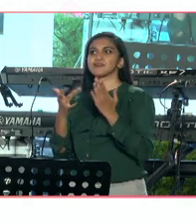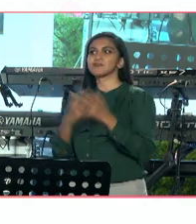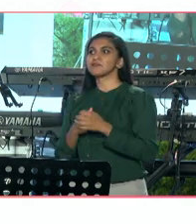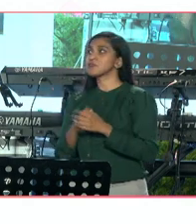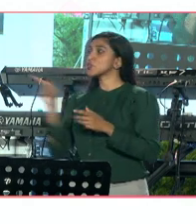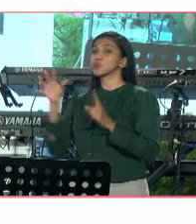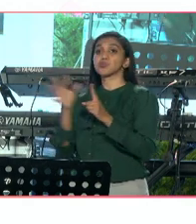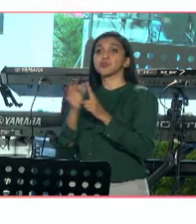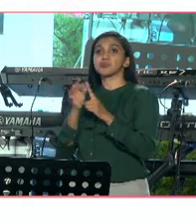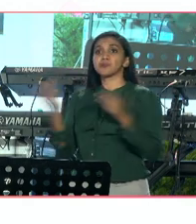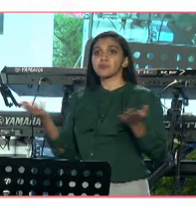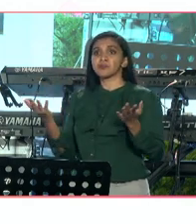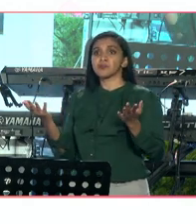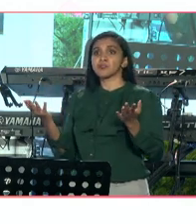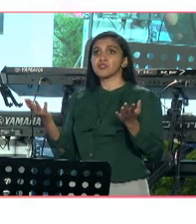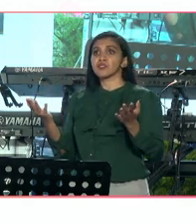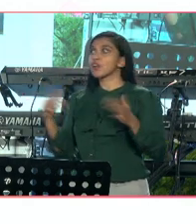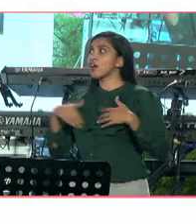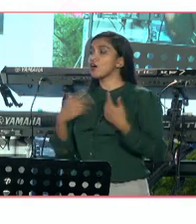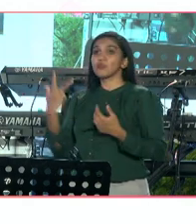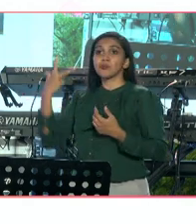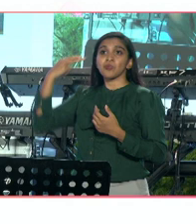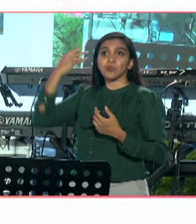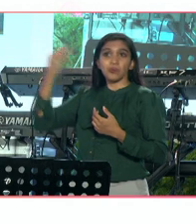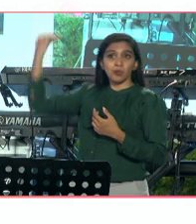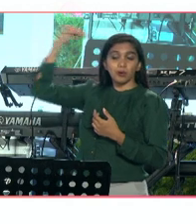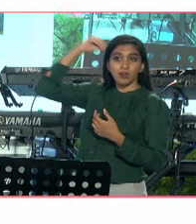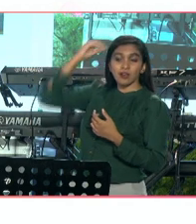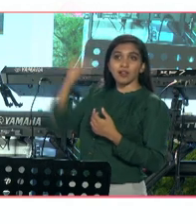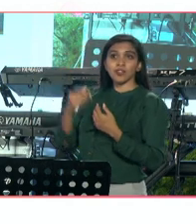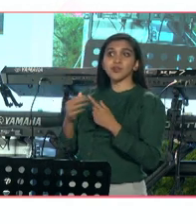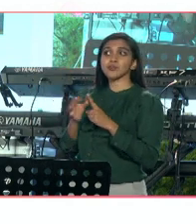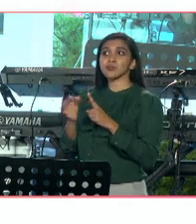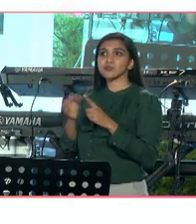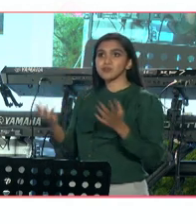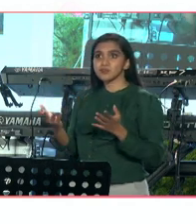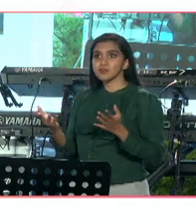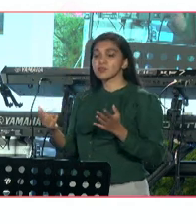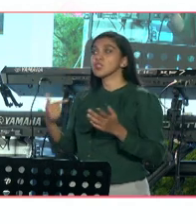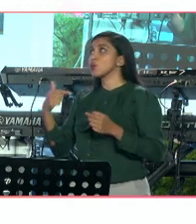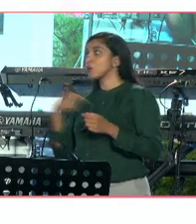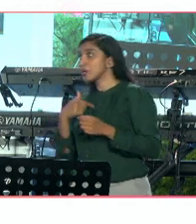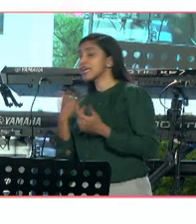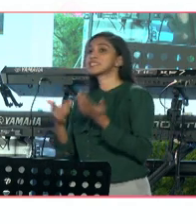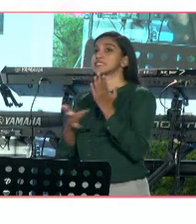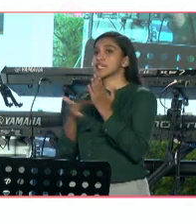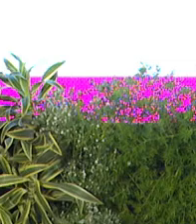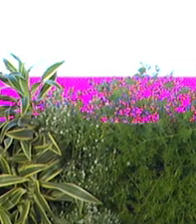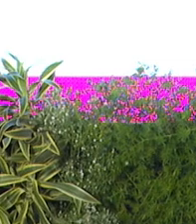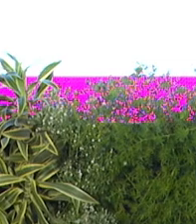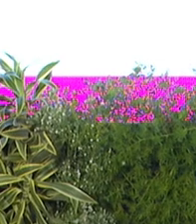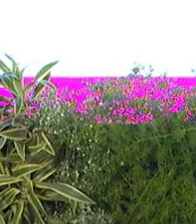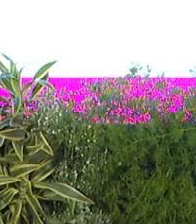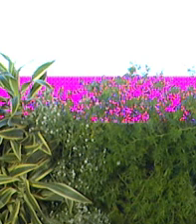are doing, how we are avoiding the implantation? So we are using our patented proprietary technology, which provides a